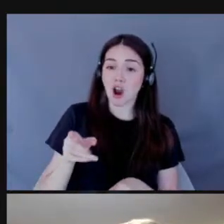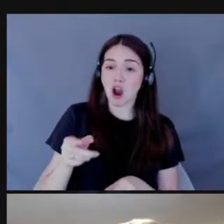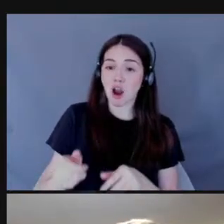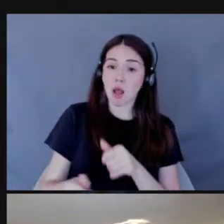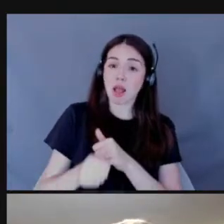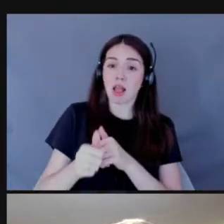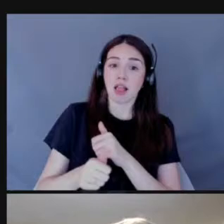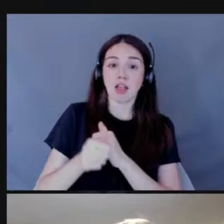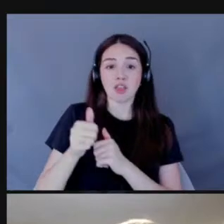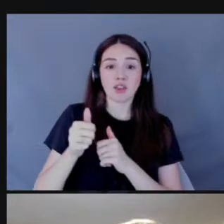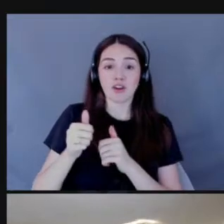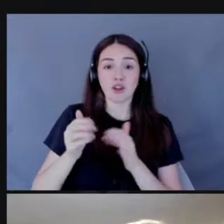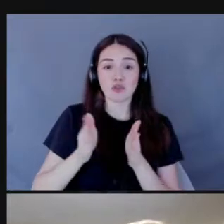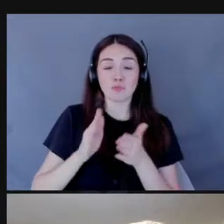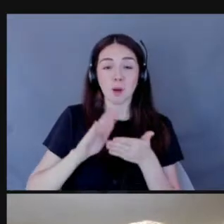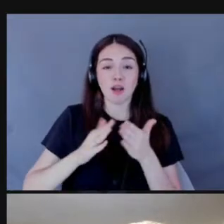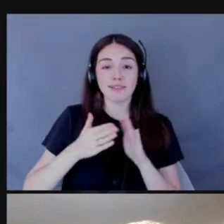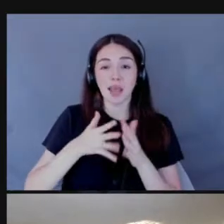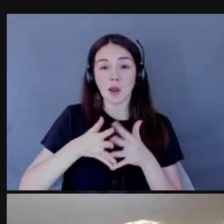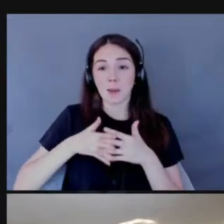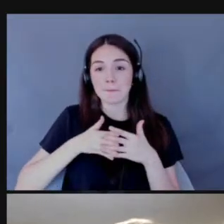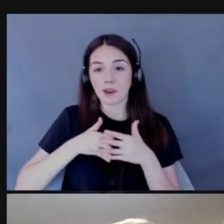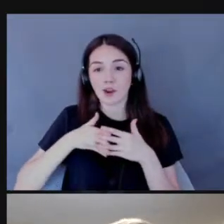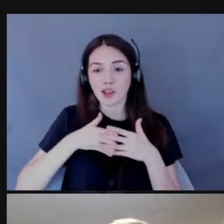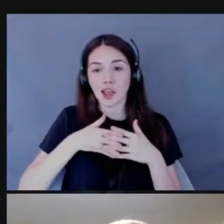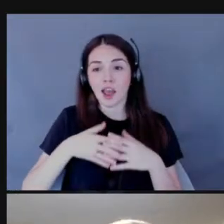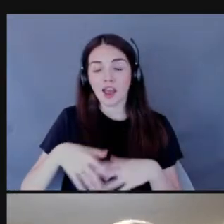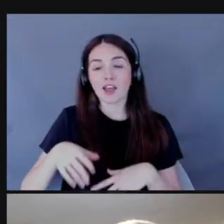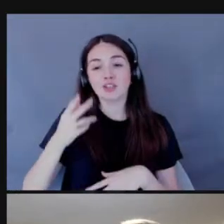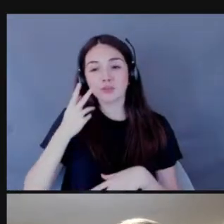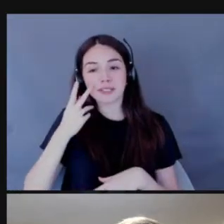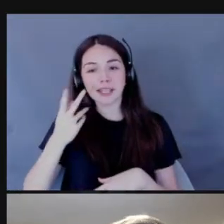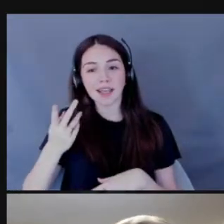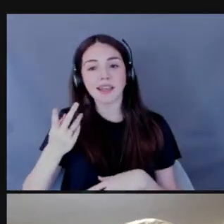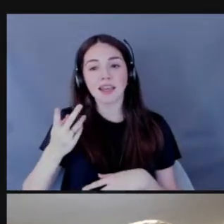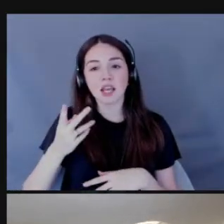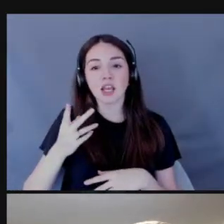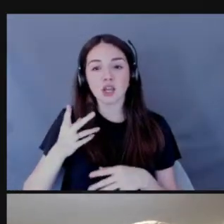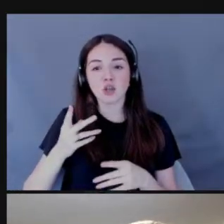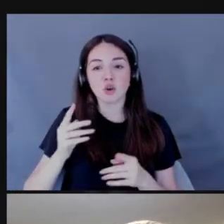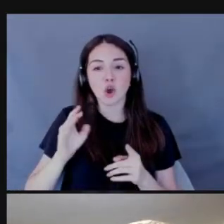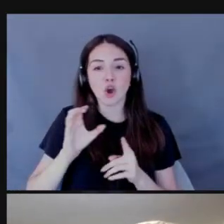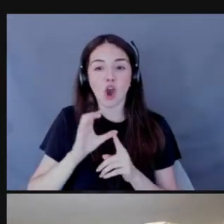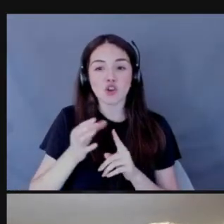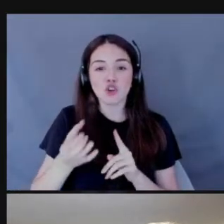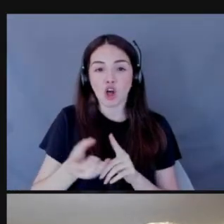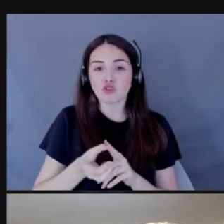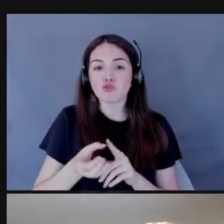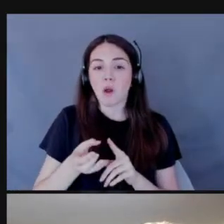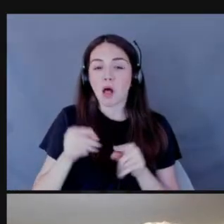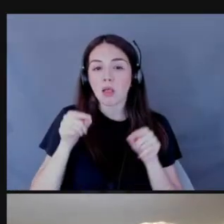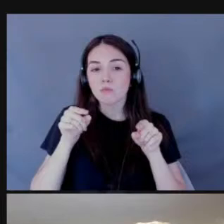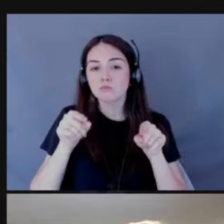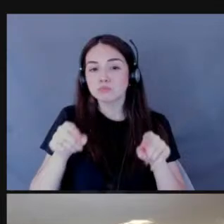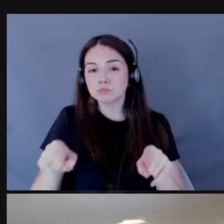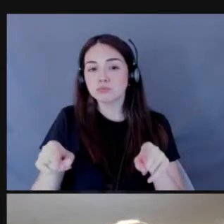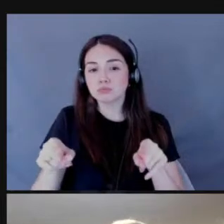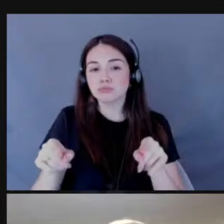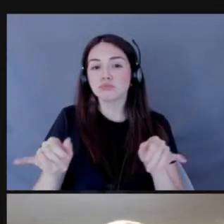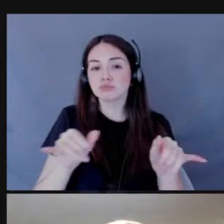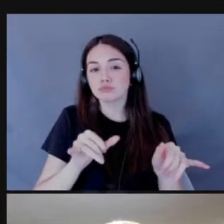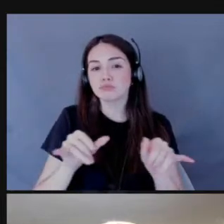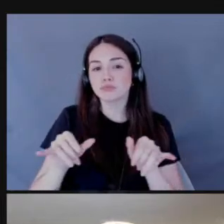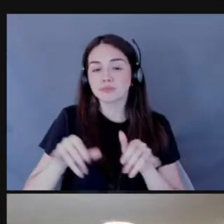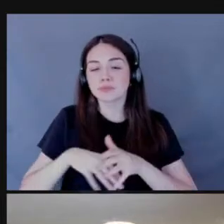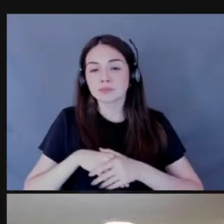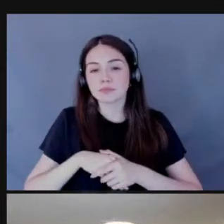you can see that there's a certain amount of cultural congruency going on there. And then if